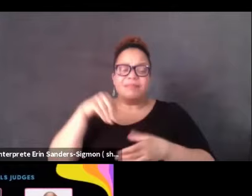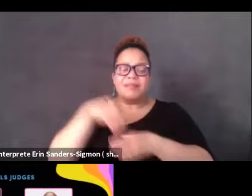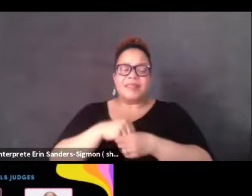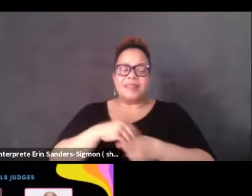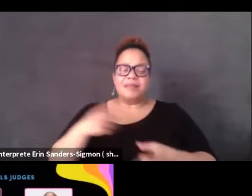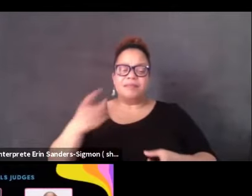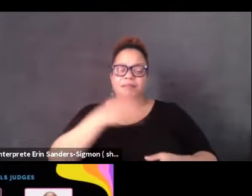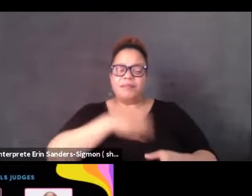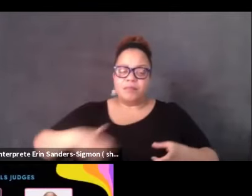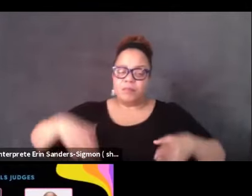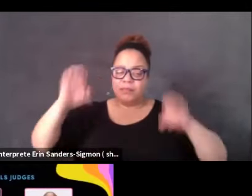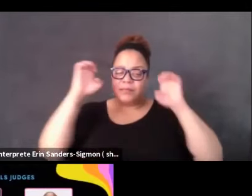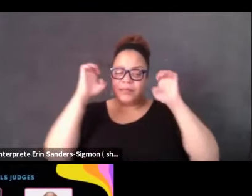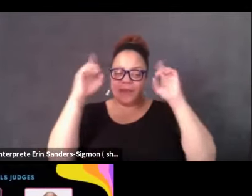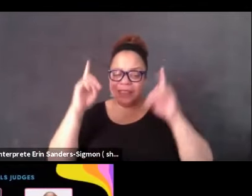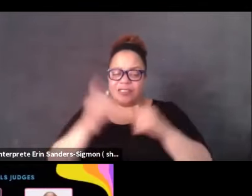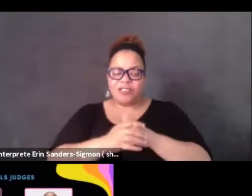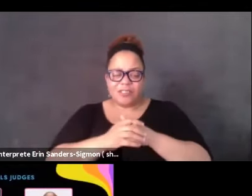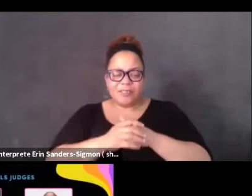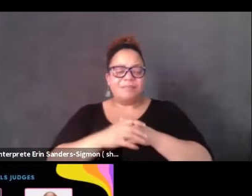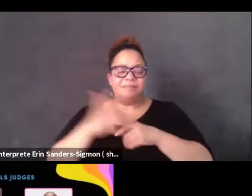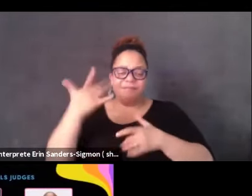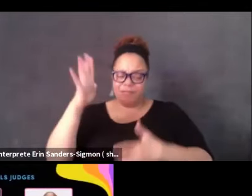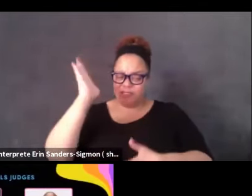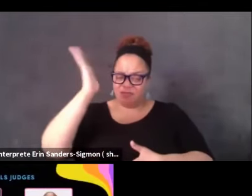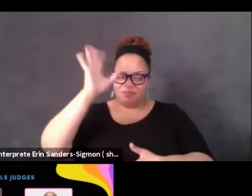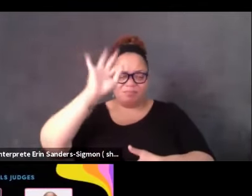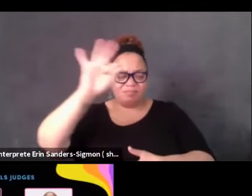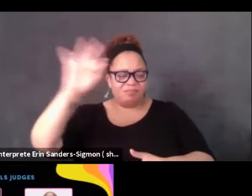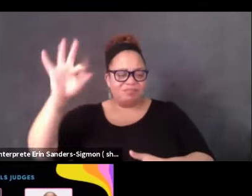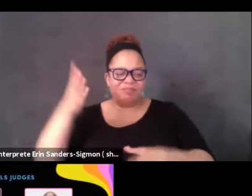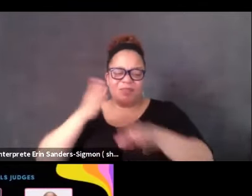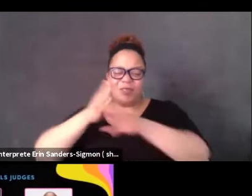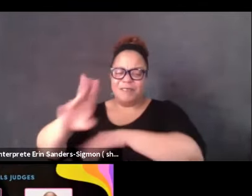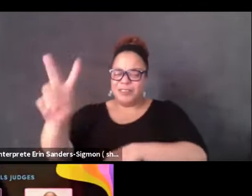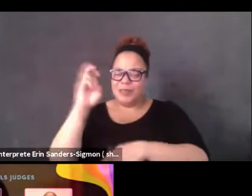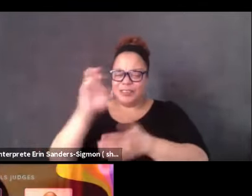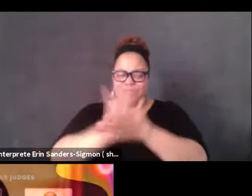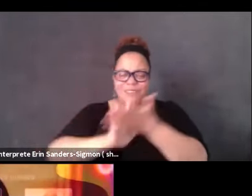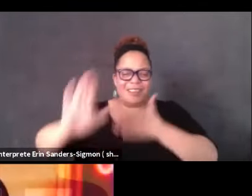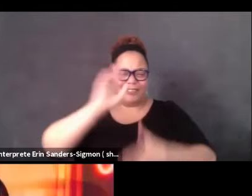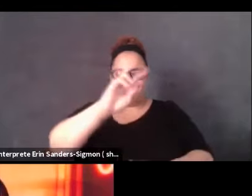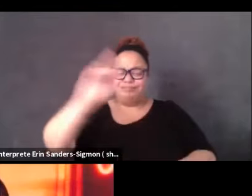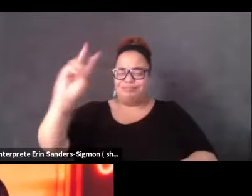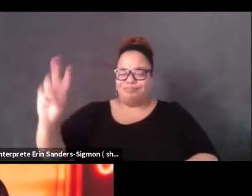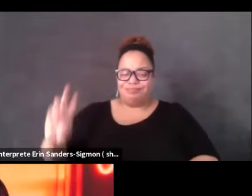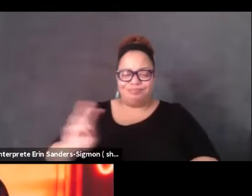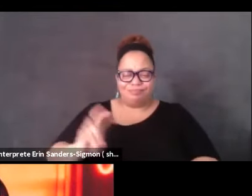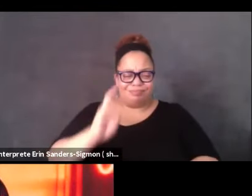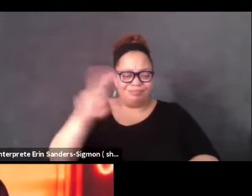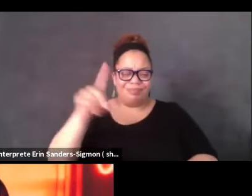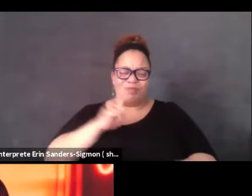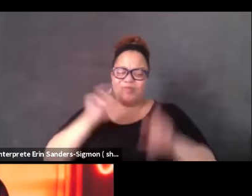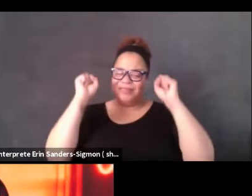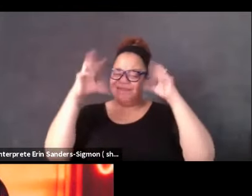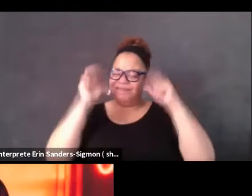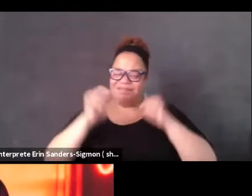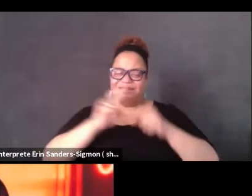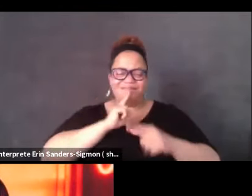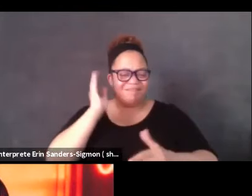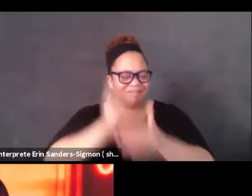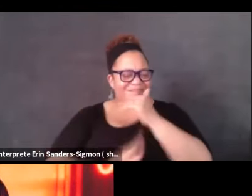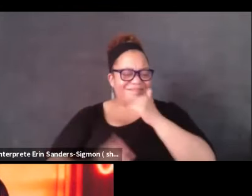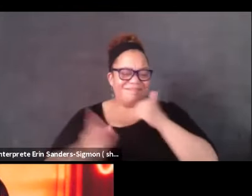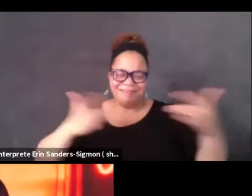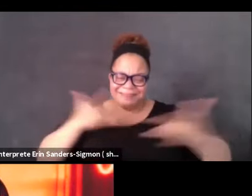200 colleges. But more important than all of this, he is a truly amazing, humble, electric, exciting human being who is